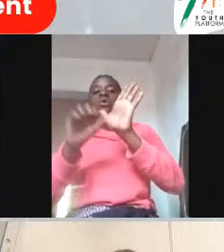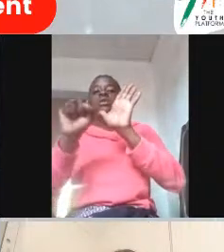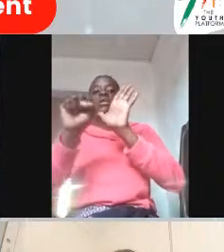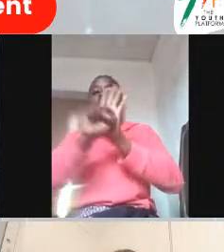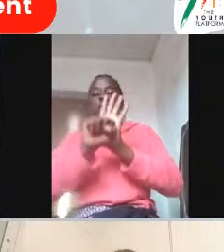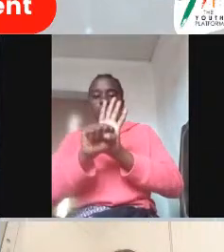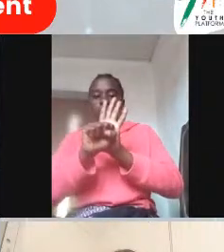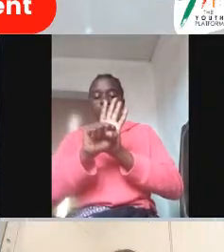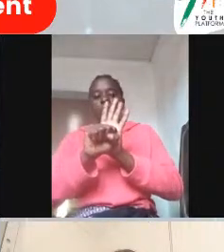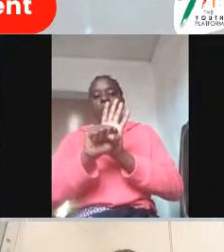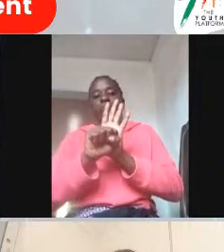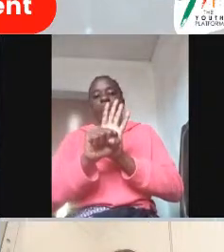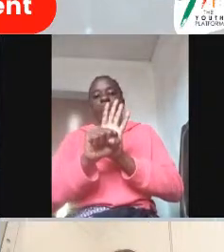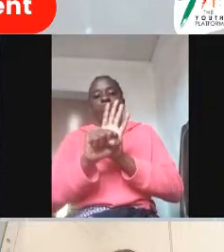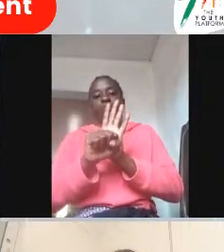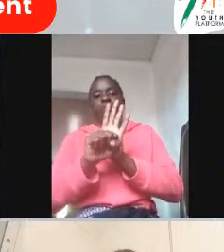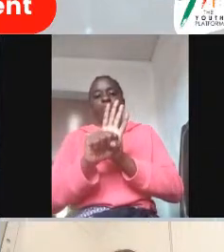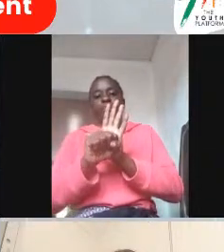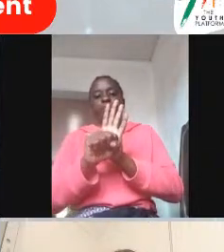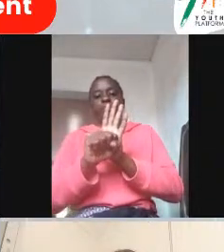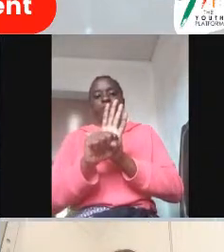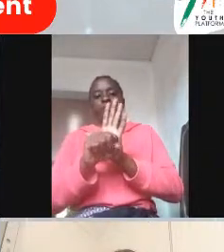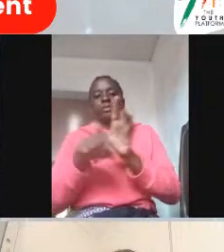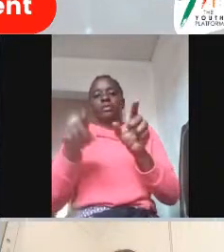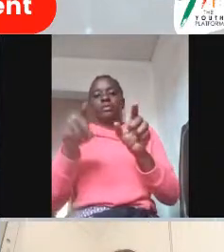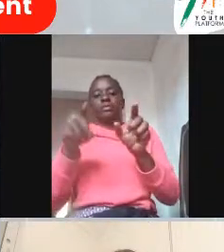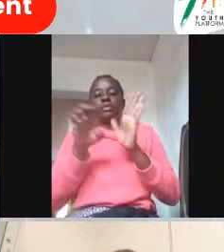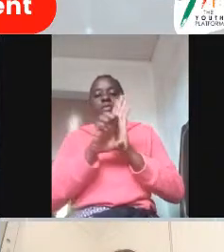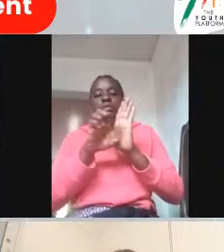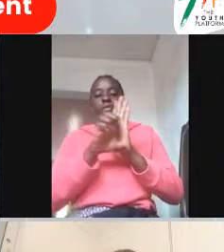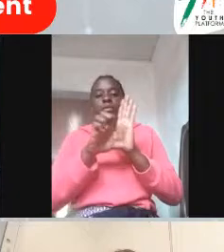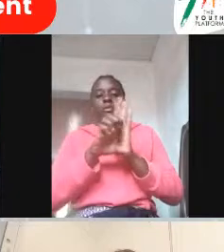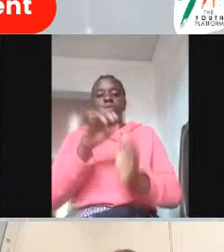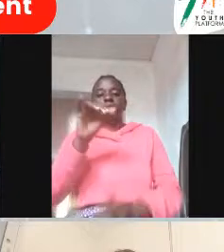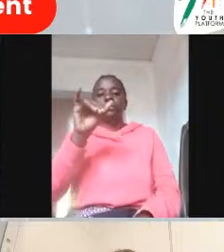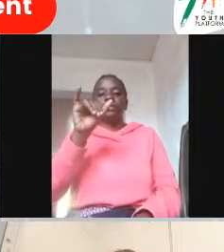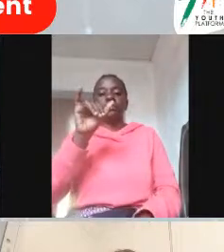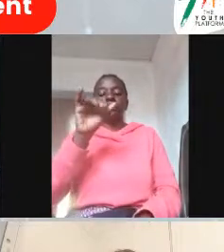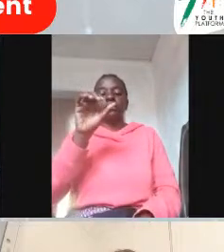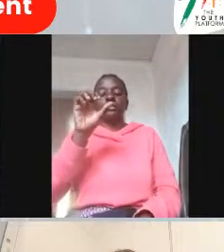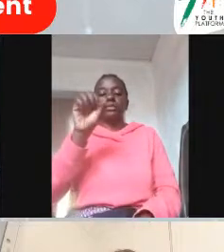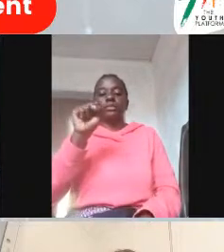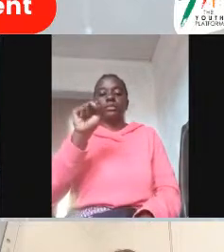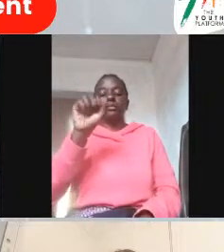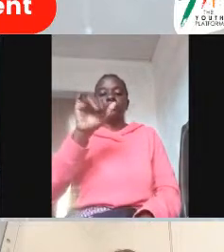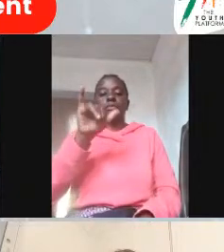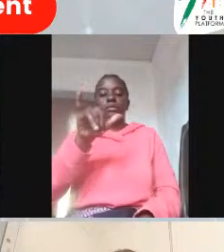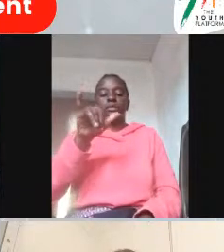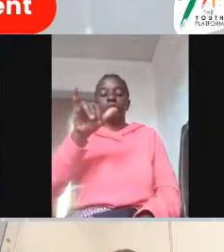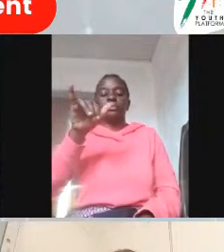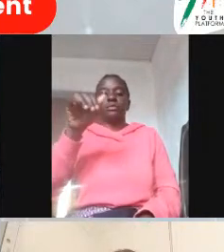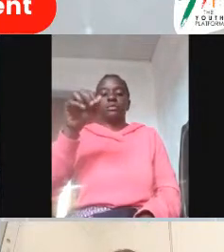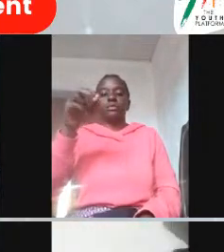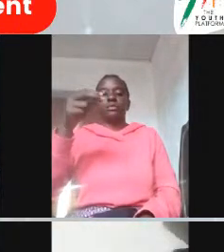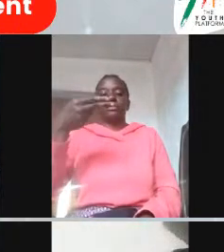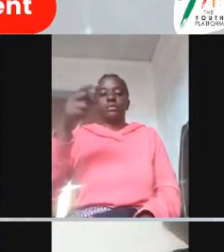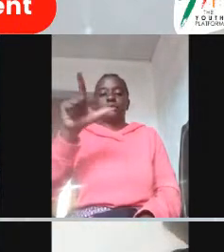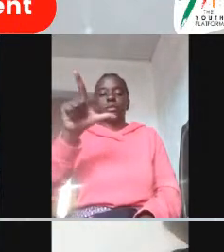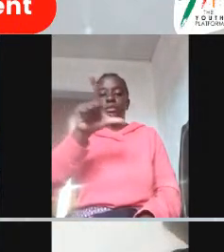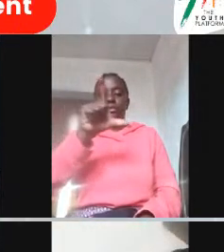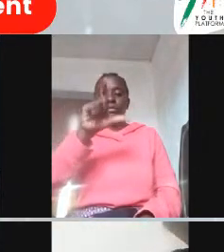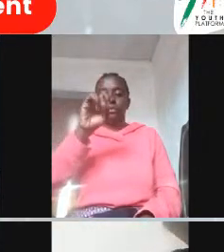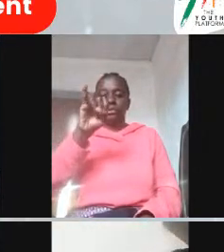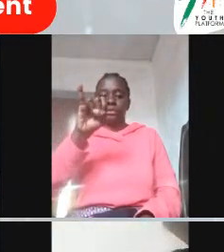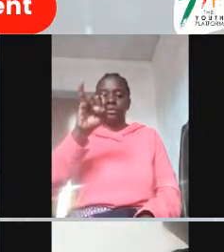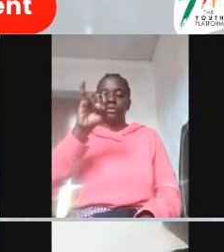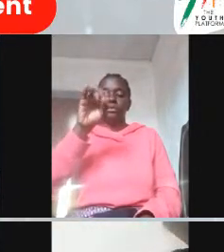goes. The second stage, if you don't treat it, you don't notice it goes. The third stage will not have signs and symptoms. And then it will manifest